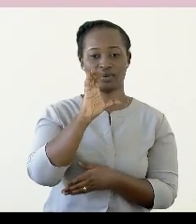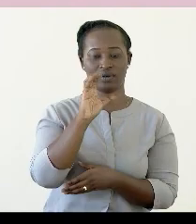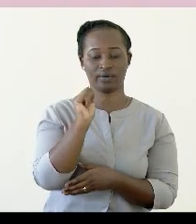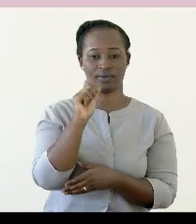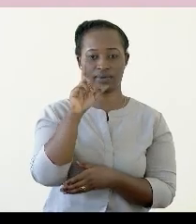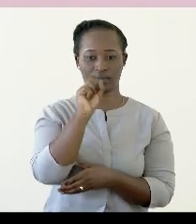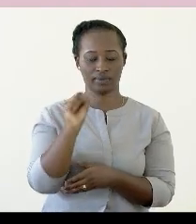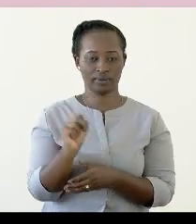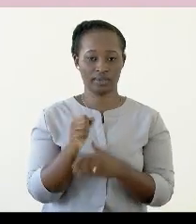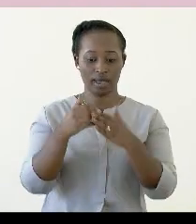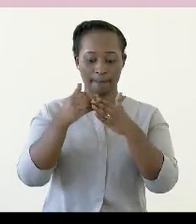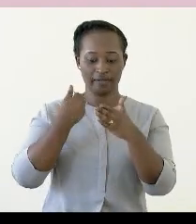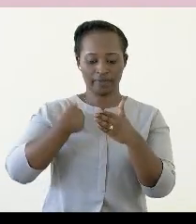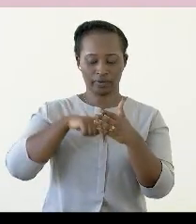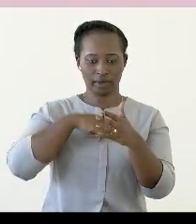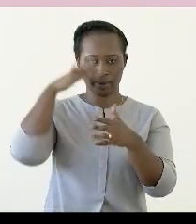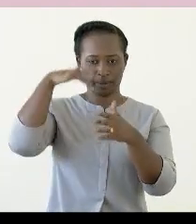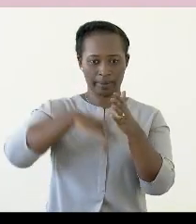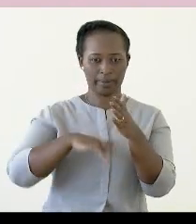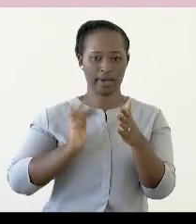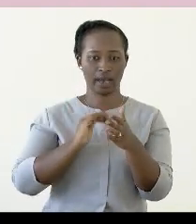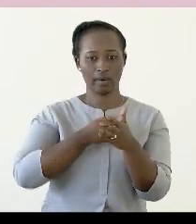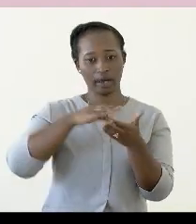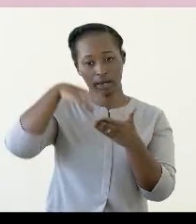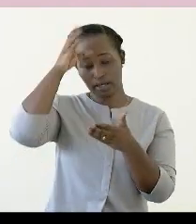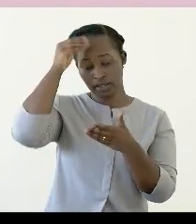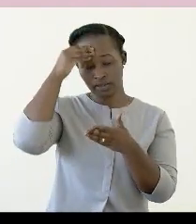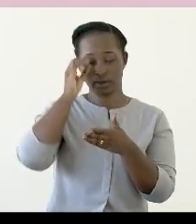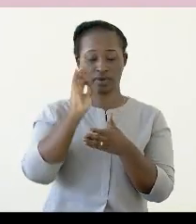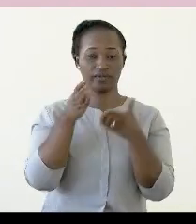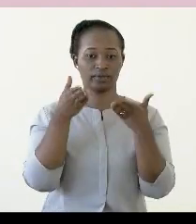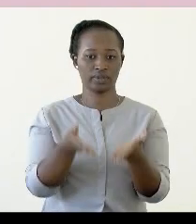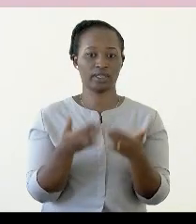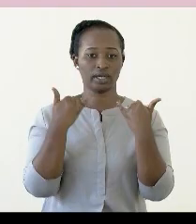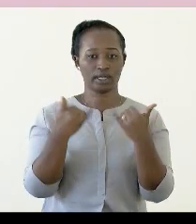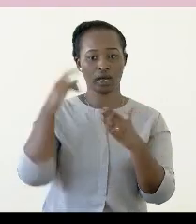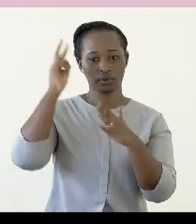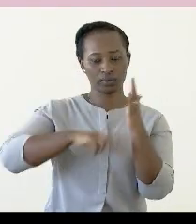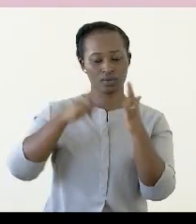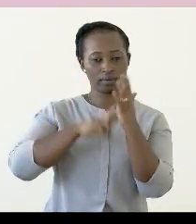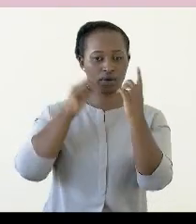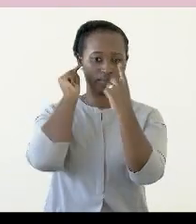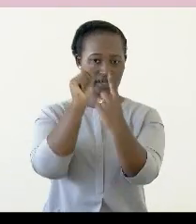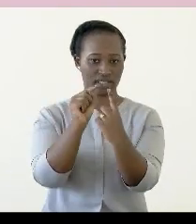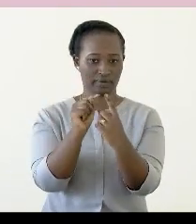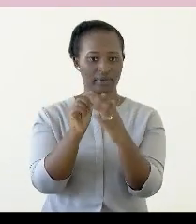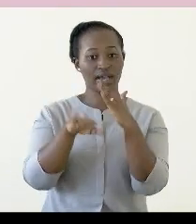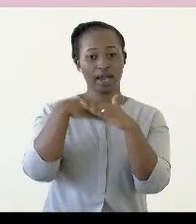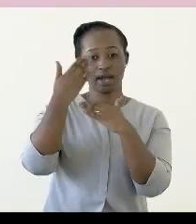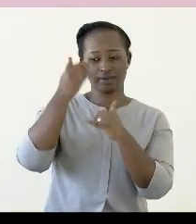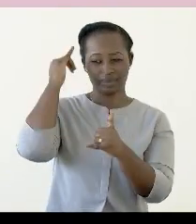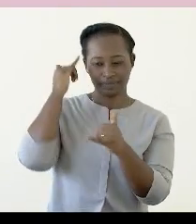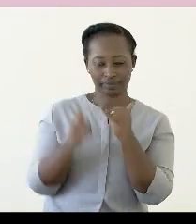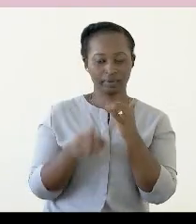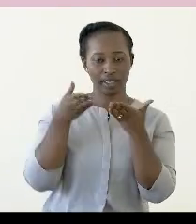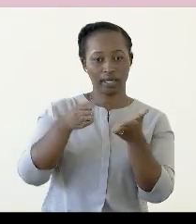dive deep in our lessons of today, let us read the objectives. At the end of this